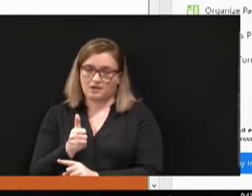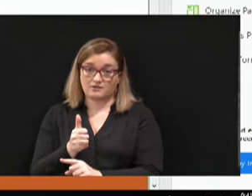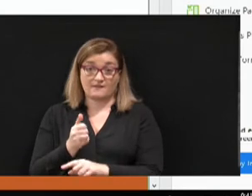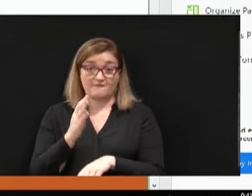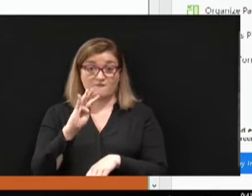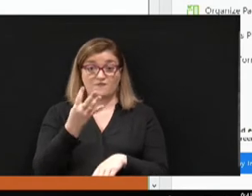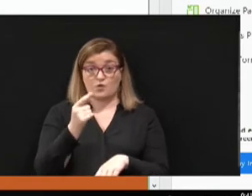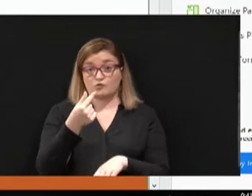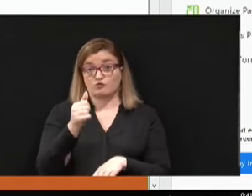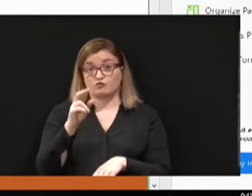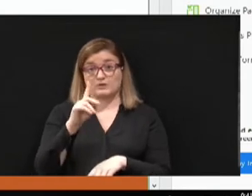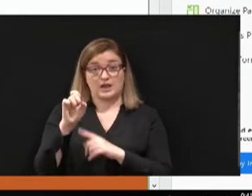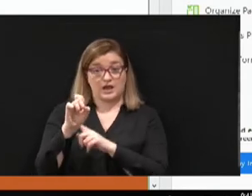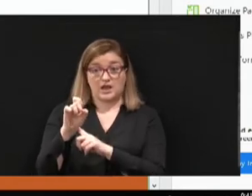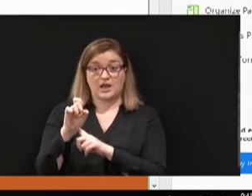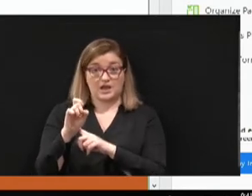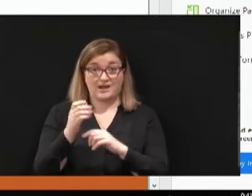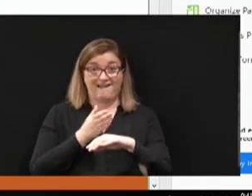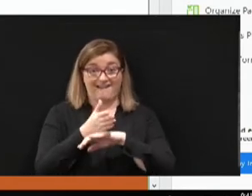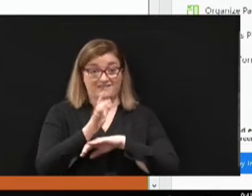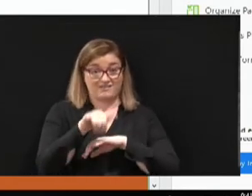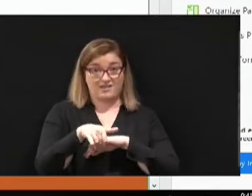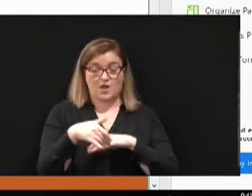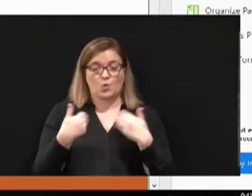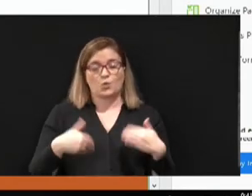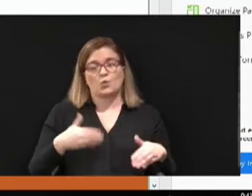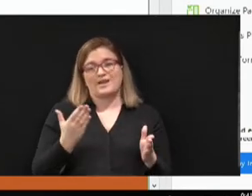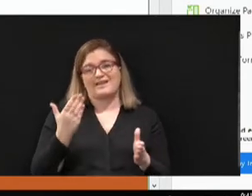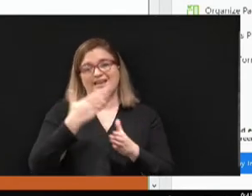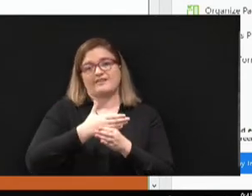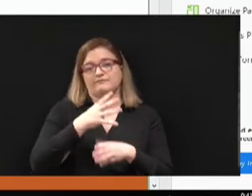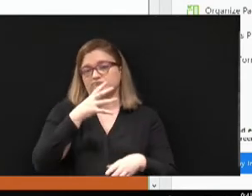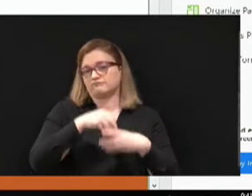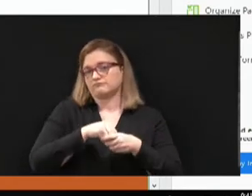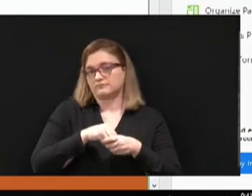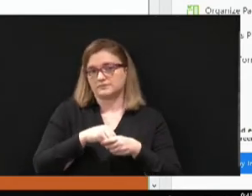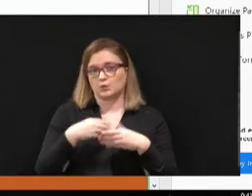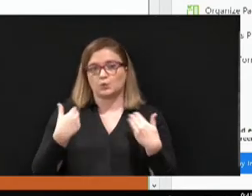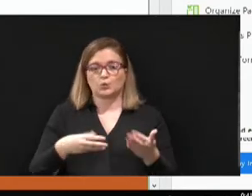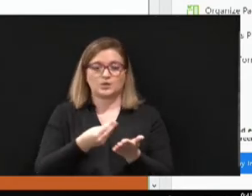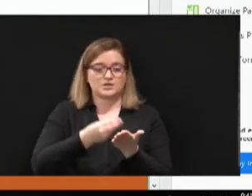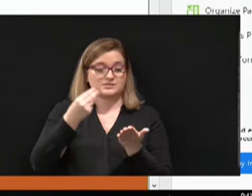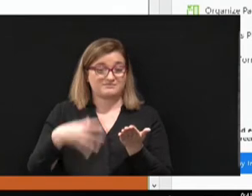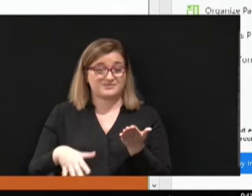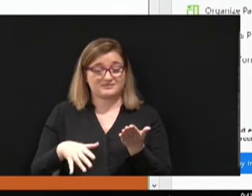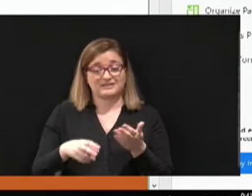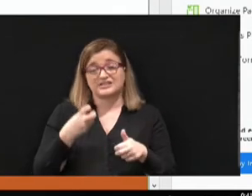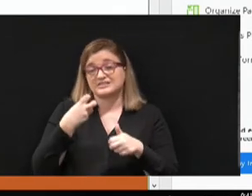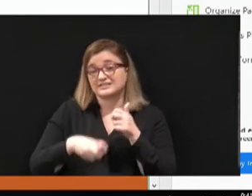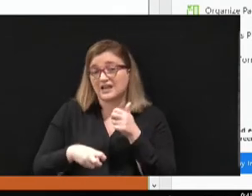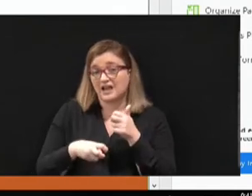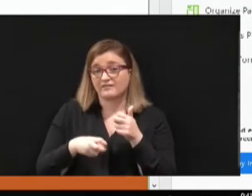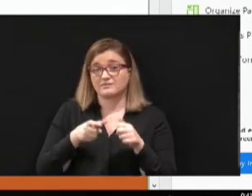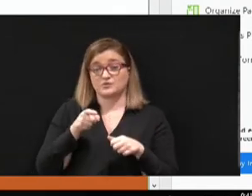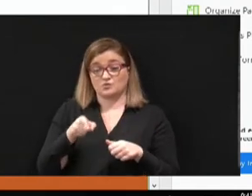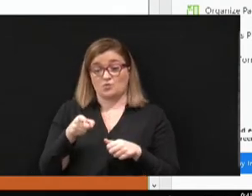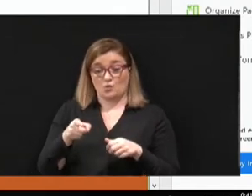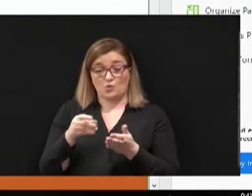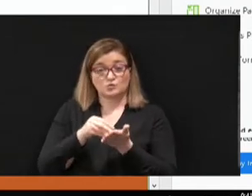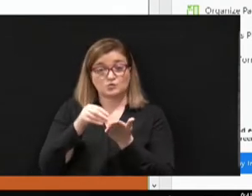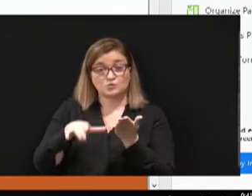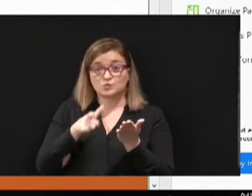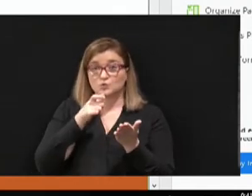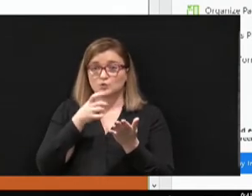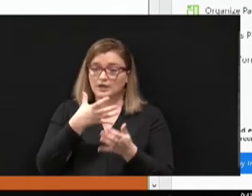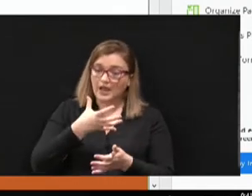grade, intervention is very expensive and difficult, because you're talking about kids who are angry and a little bit,